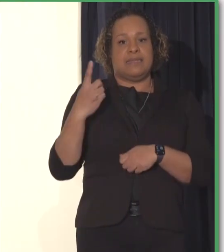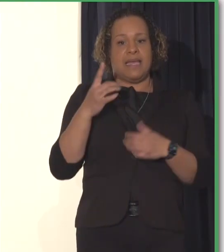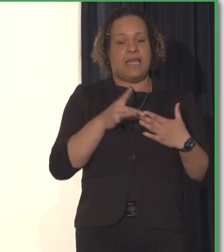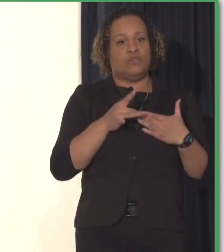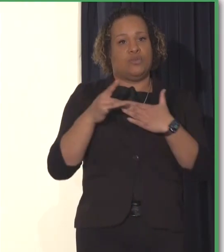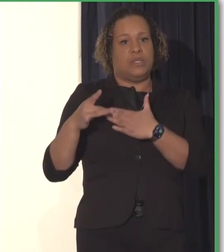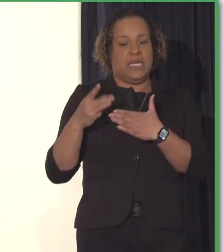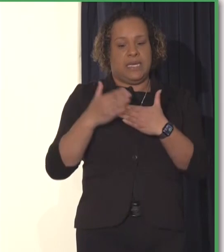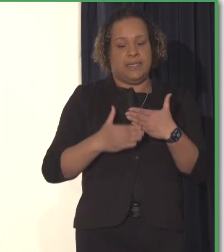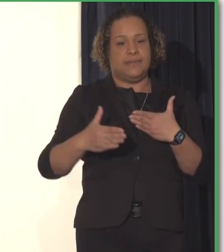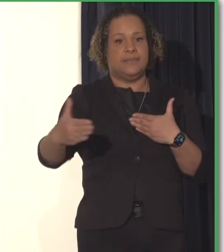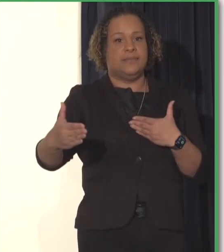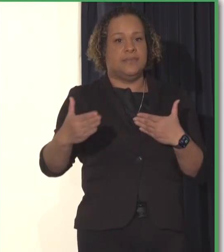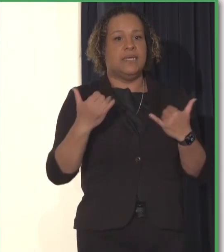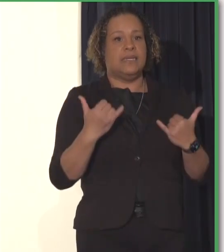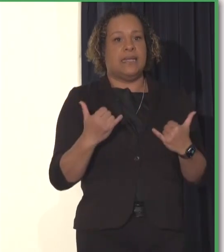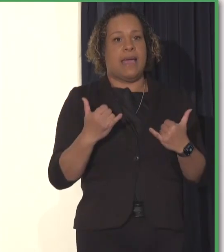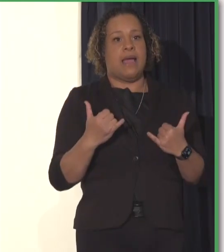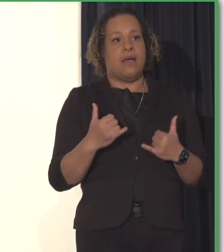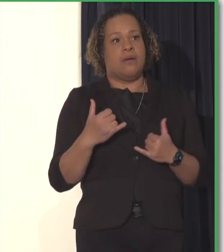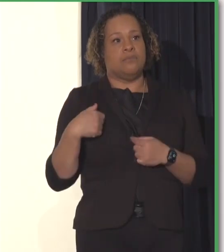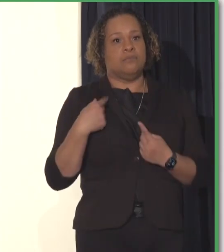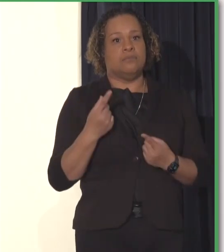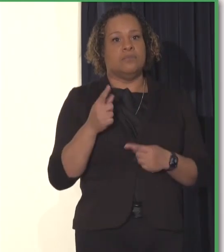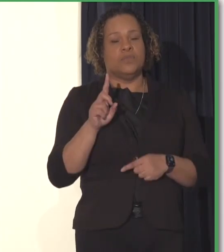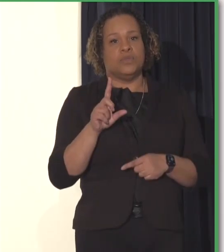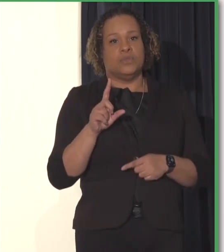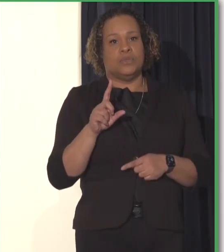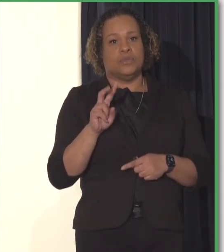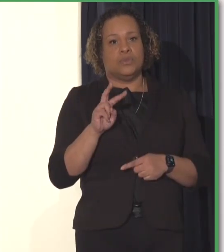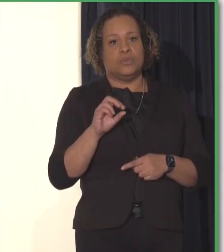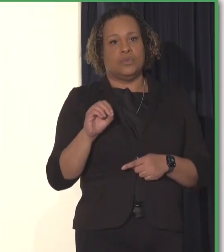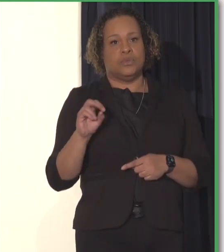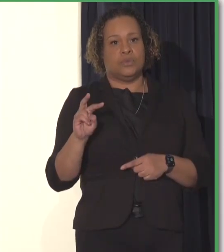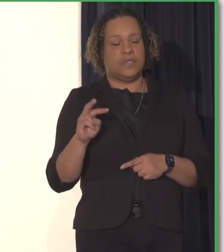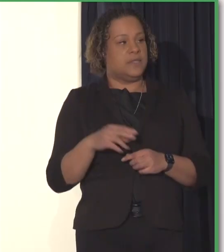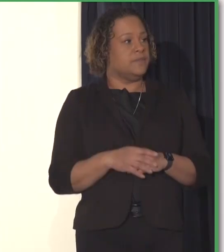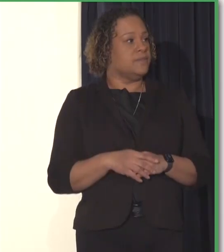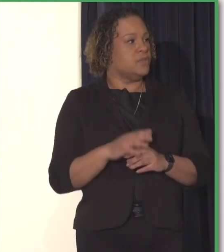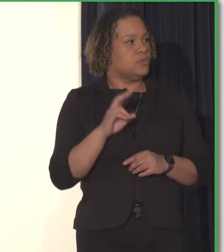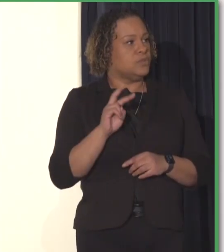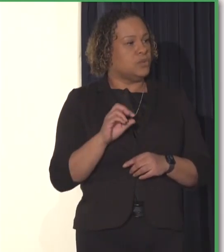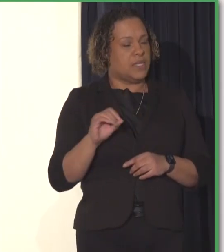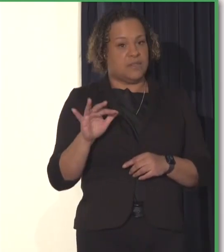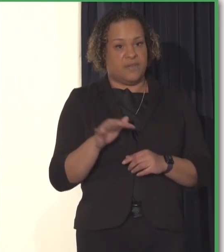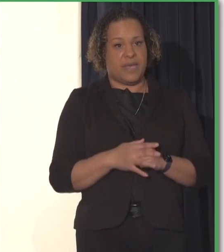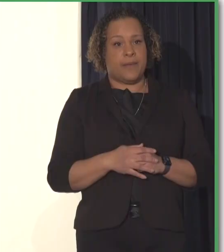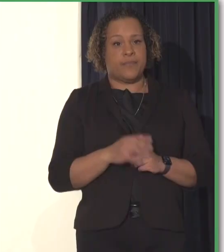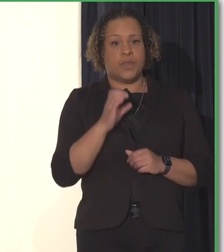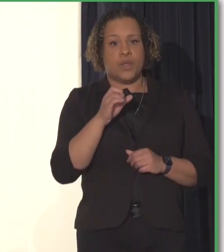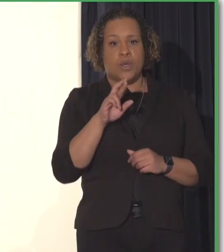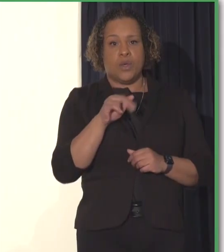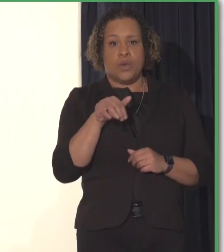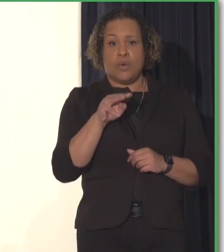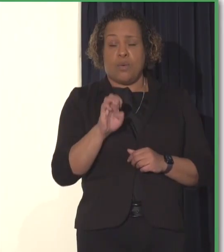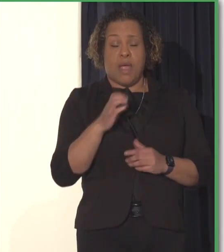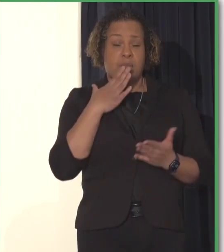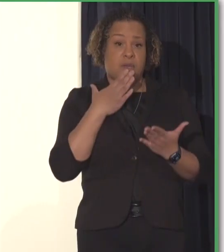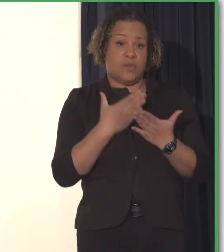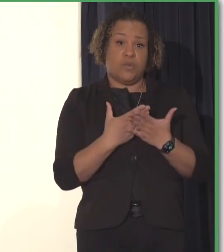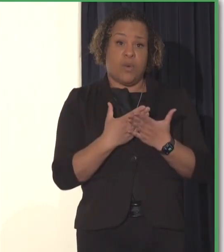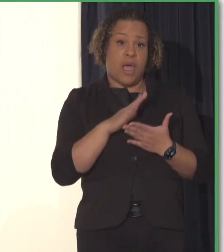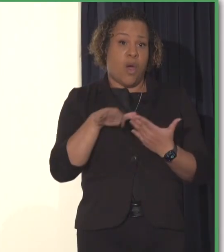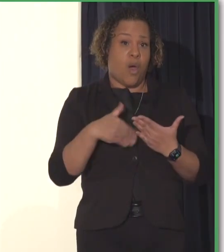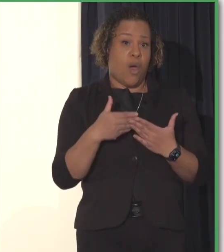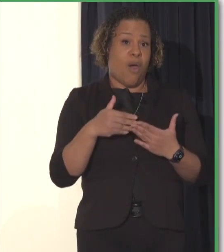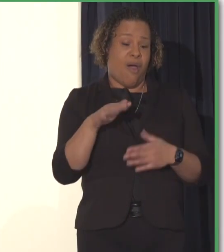forward in 2005. Crime stats, we continue to look very well, good in all areas with the exception